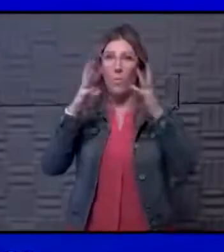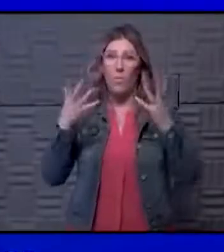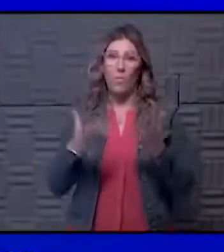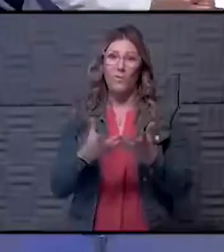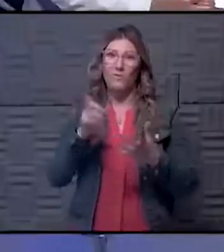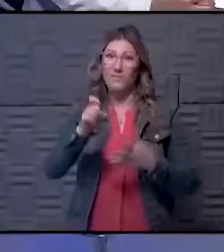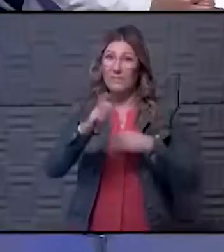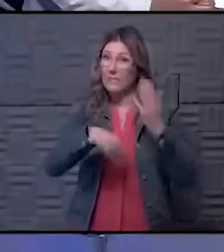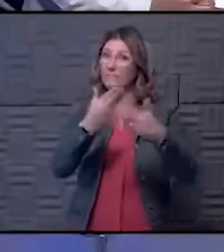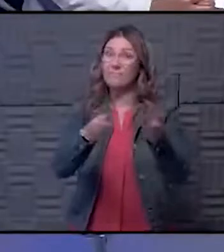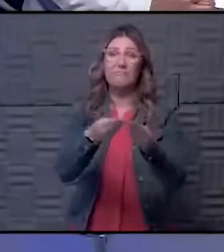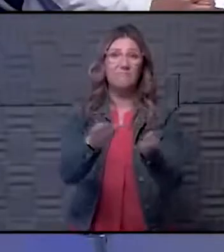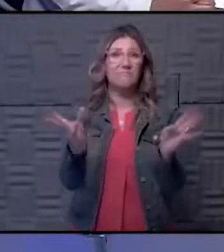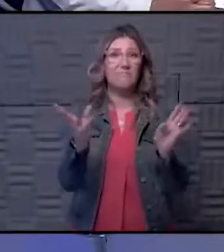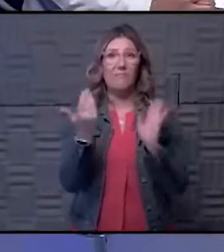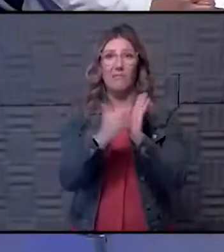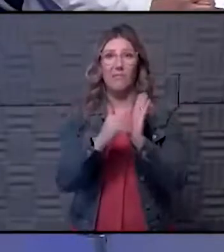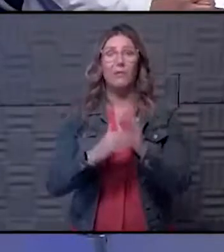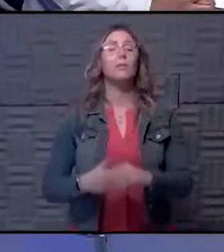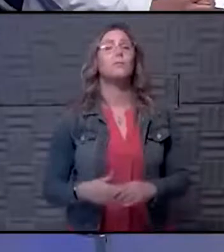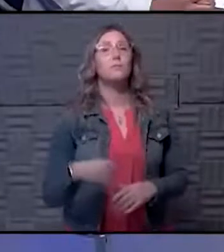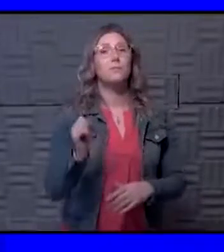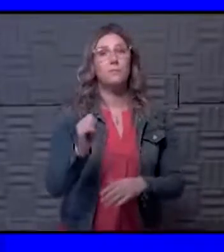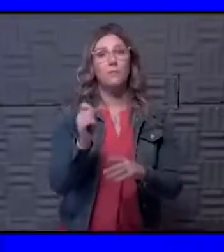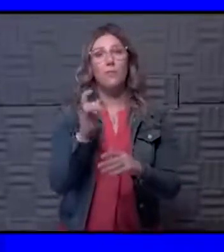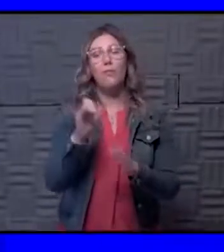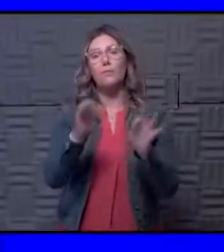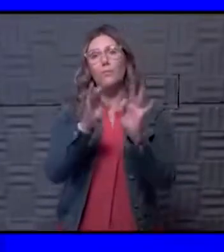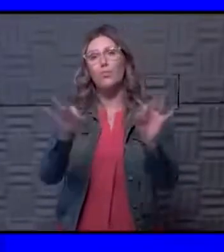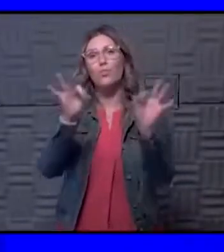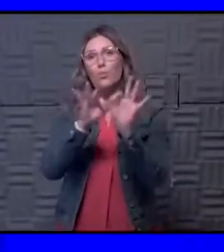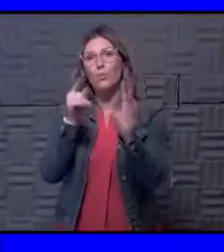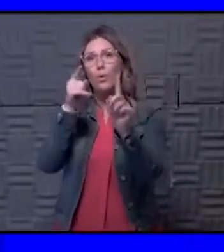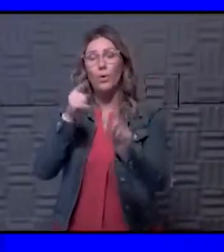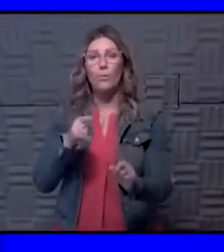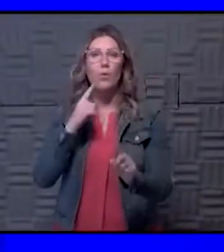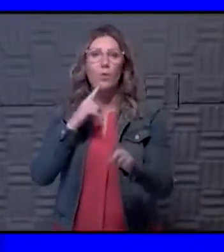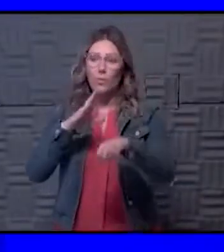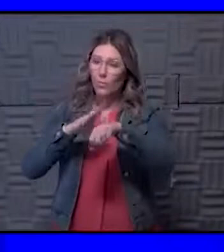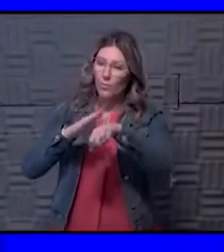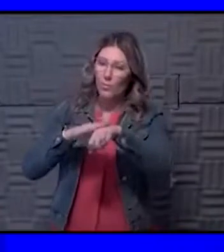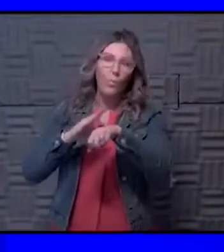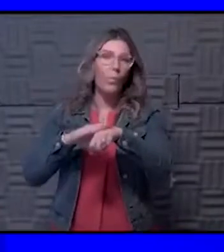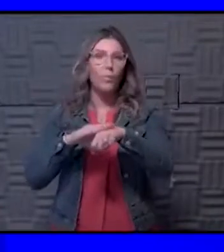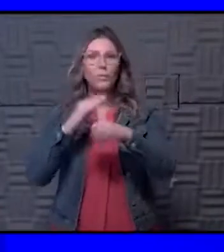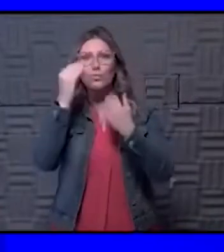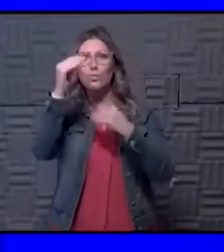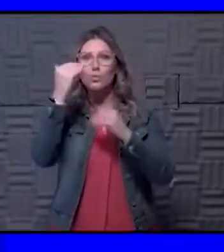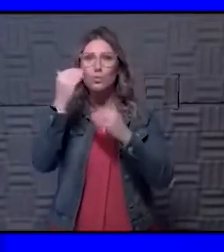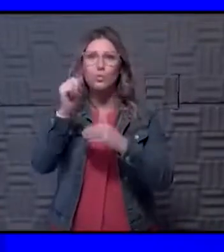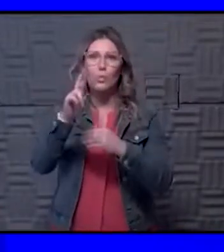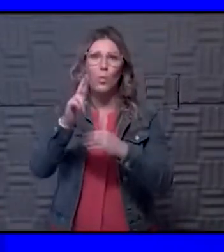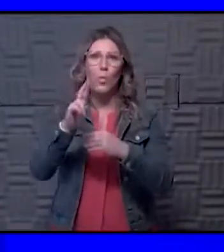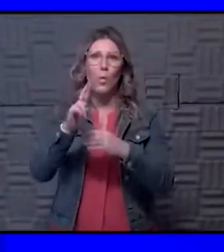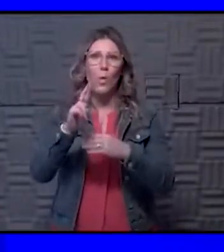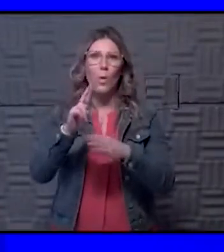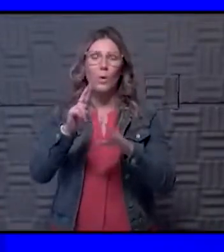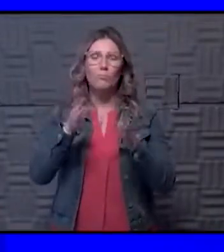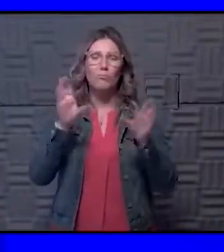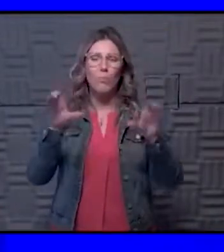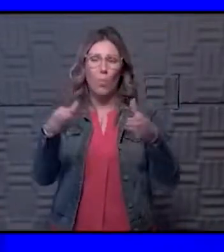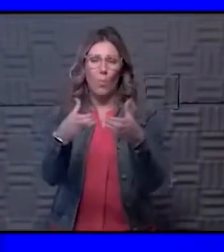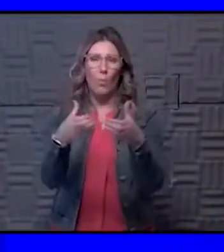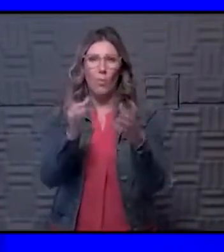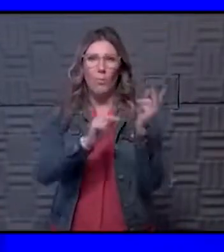those going. You know, I think that's the key point. And I think having warnings or restrictions or subpopulations that we use or don't use it